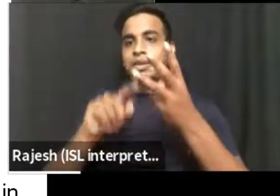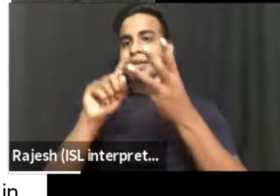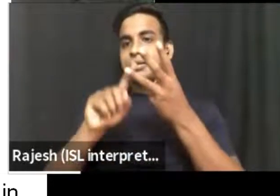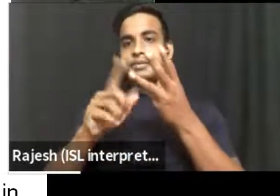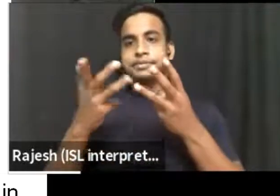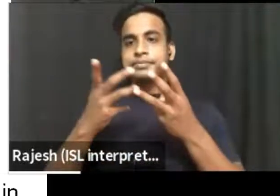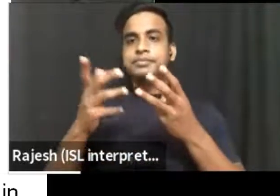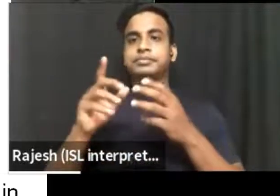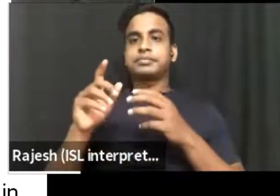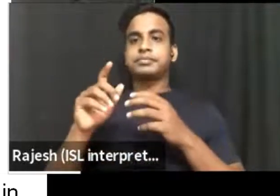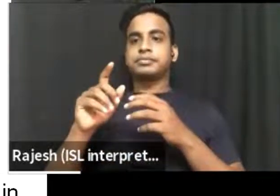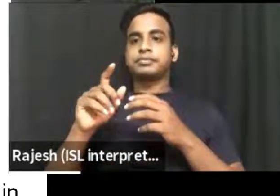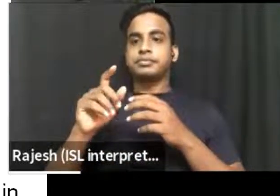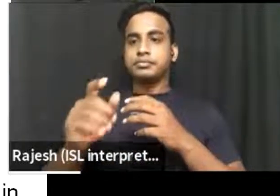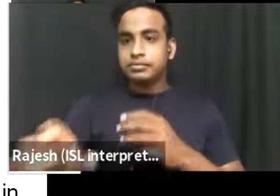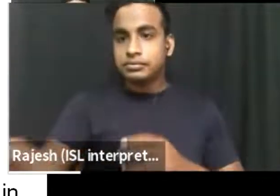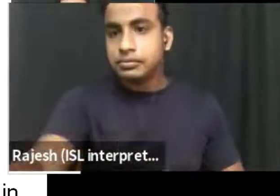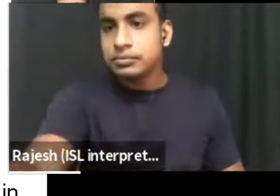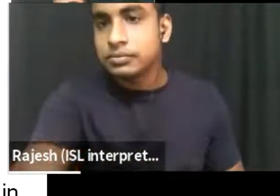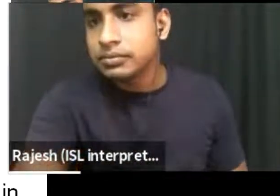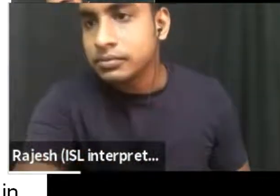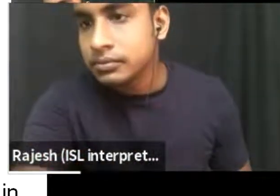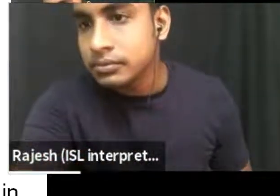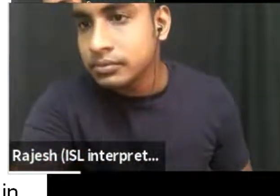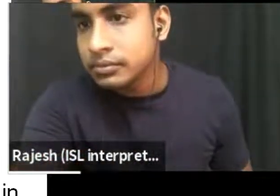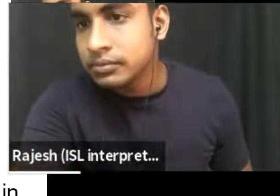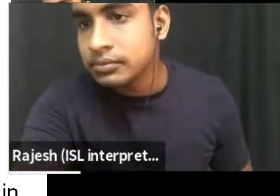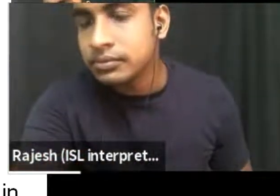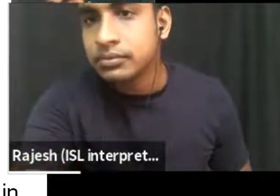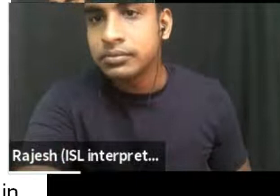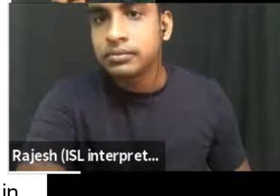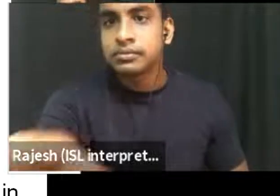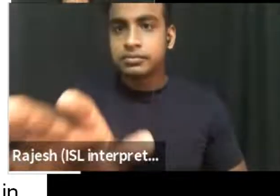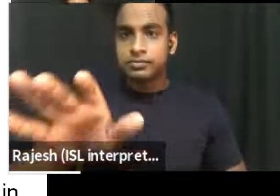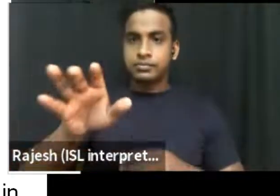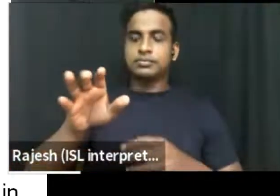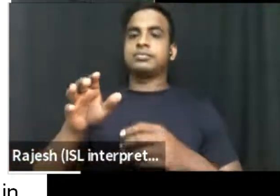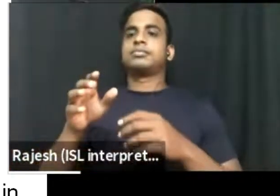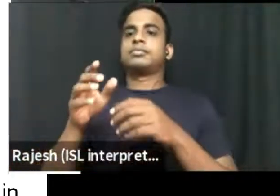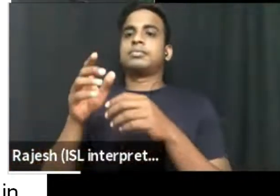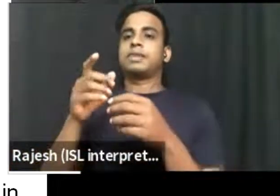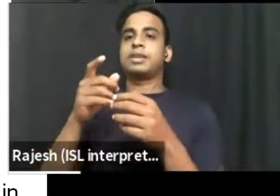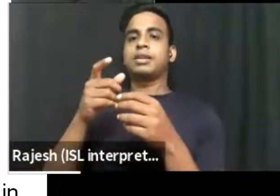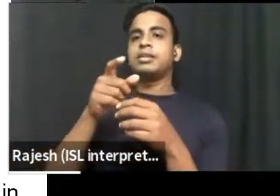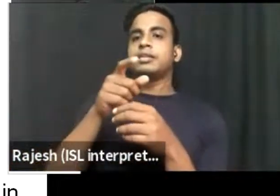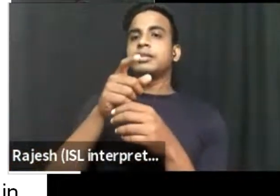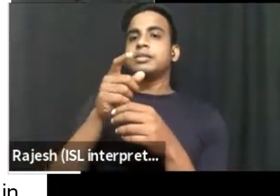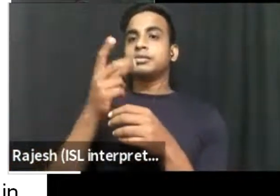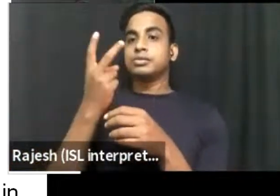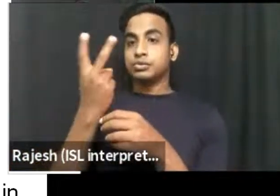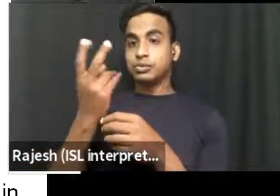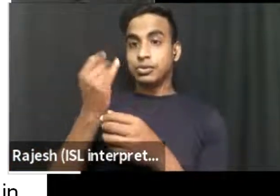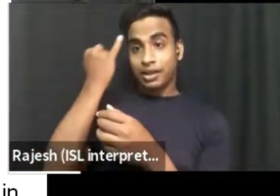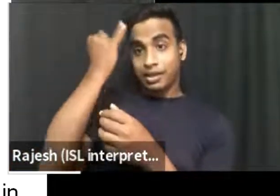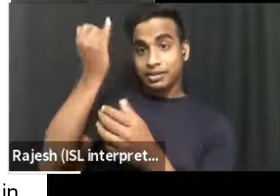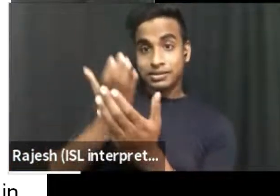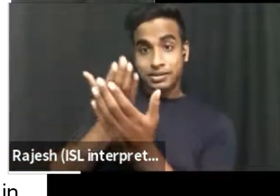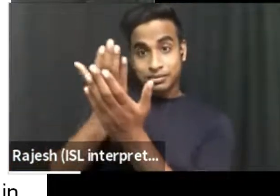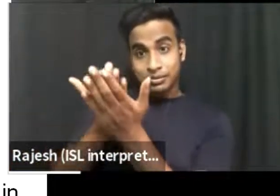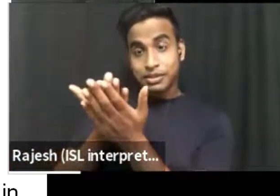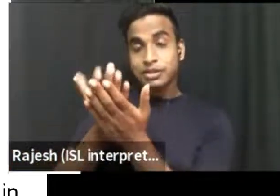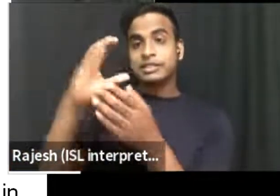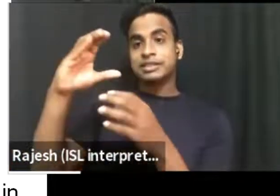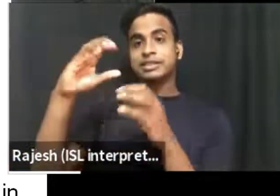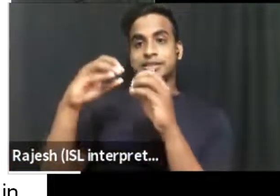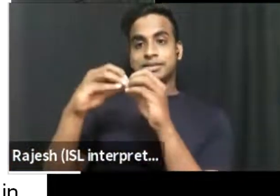of community-based rehabilitation as a strategy for habilitation and rehabilitation service delivery, especially in